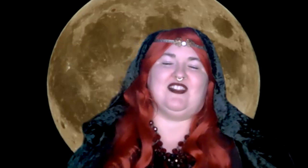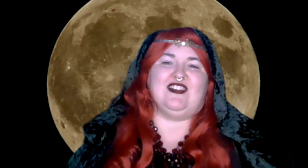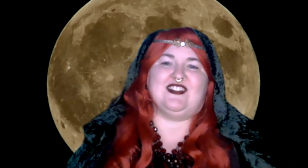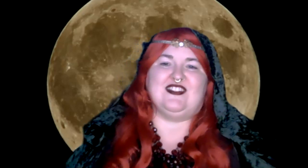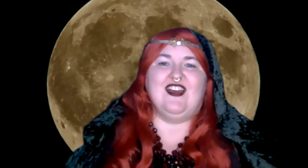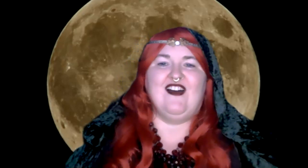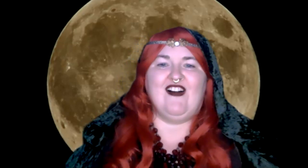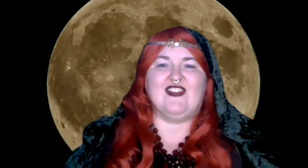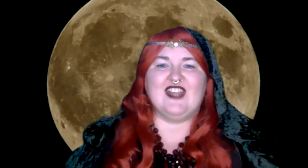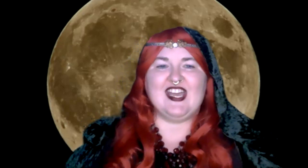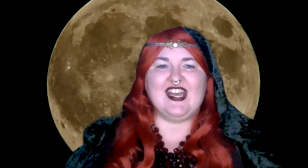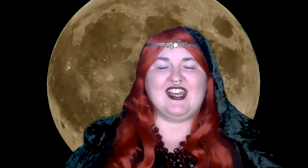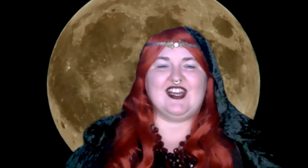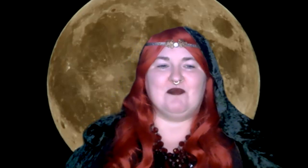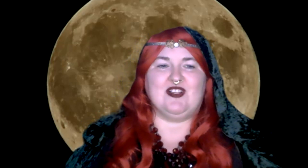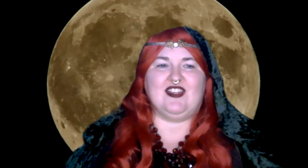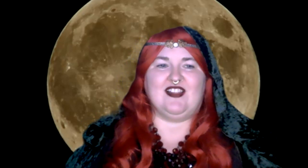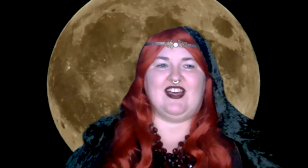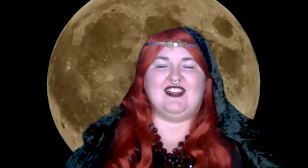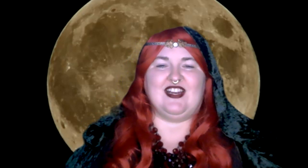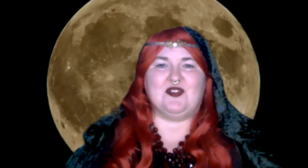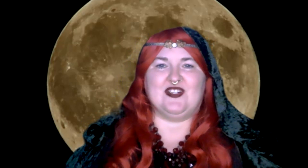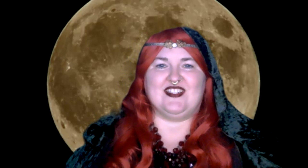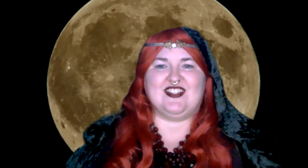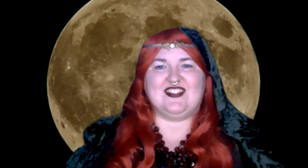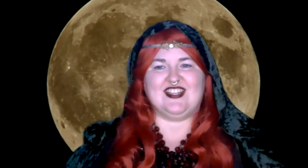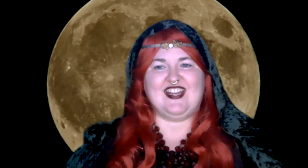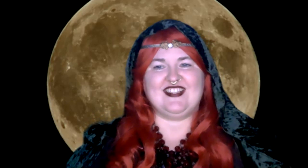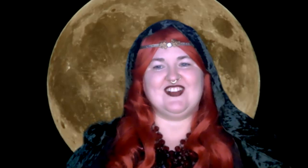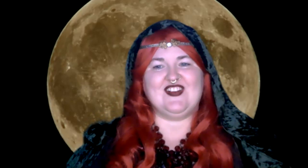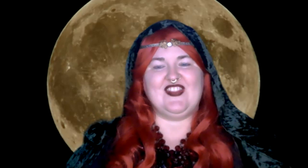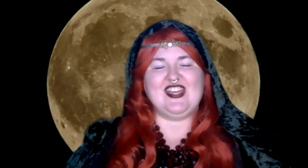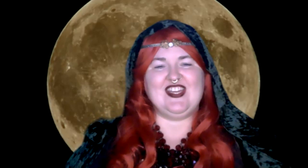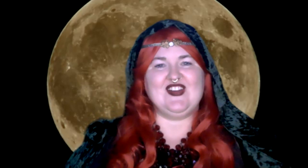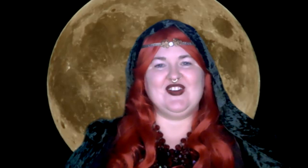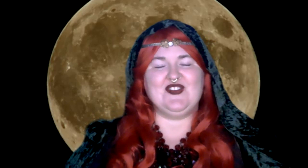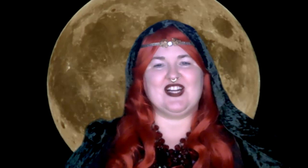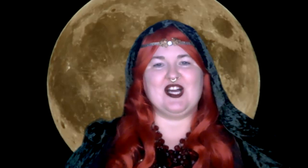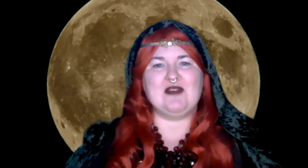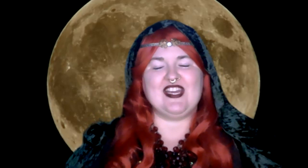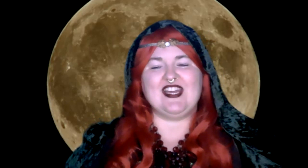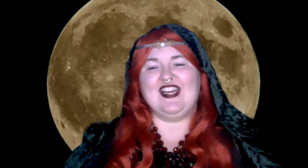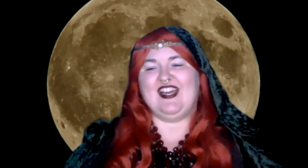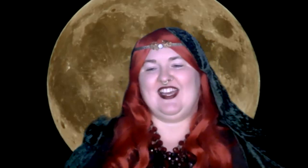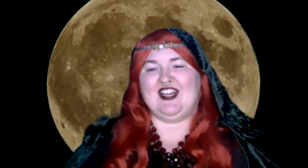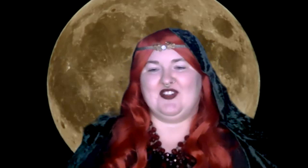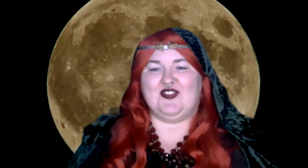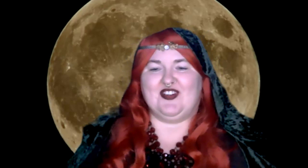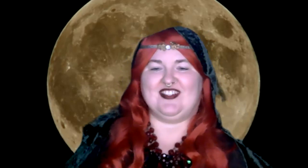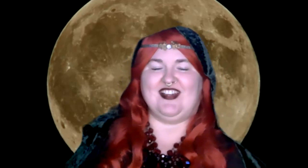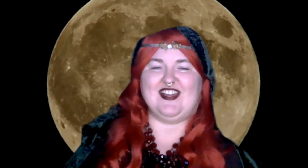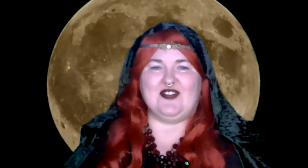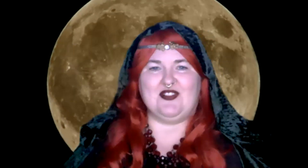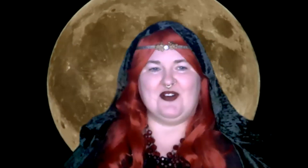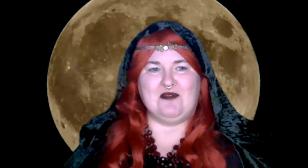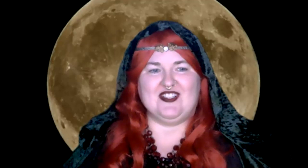celebrate like this online. And I'm really glad that everyone is here tonight. So thank you for coming. And I look forward